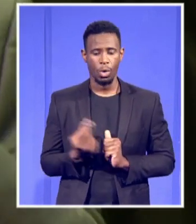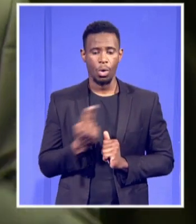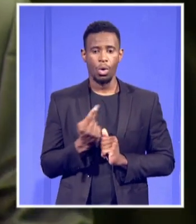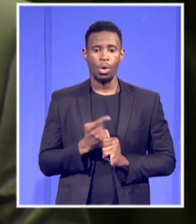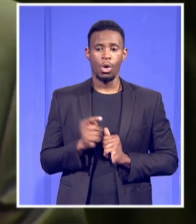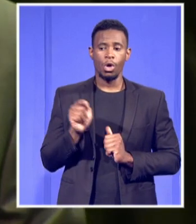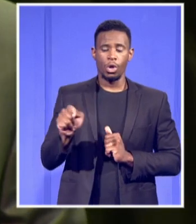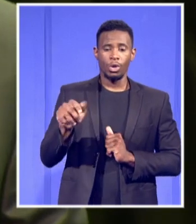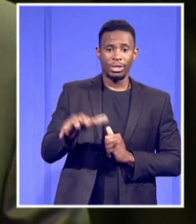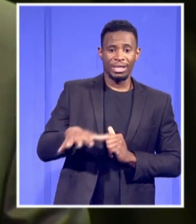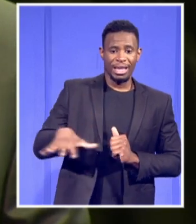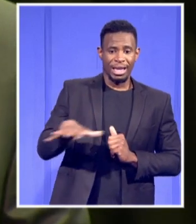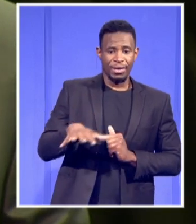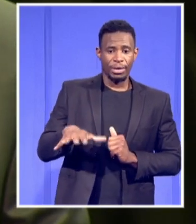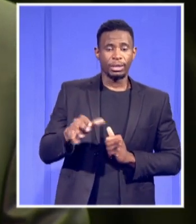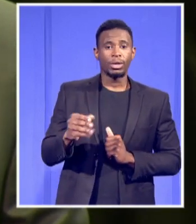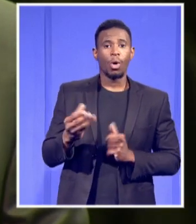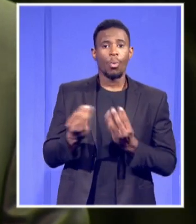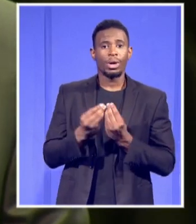they must involve those people.